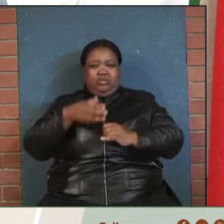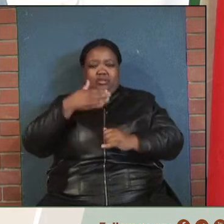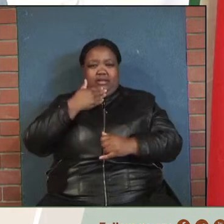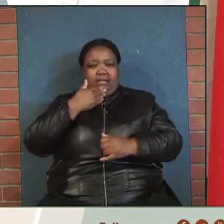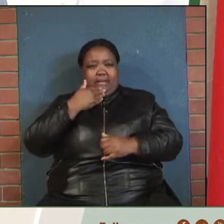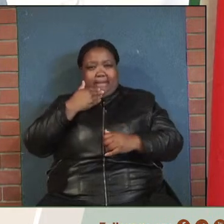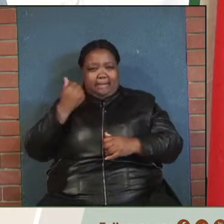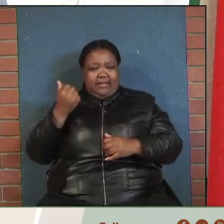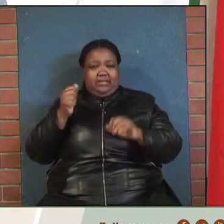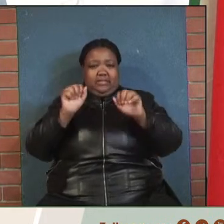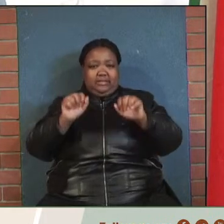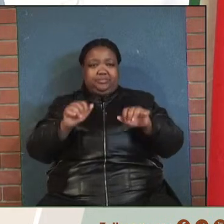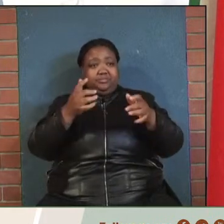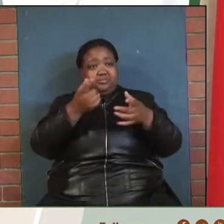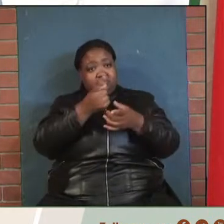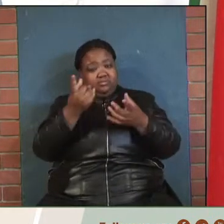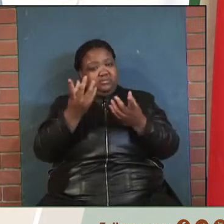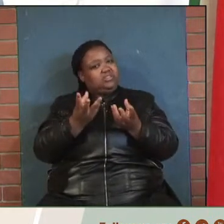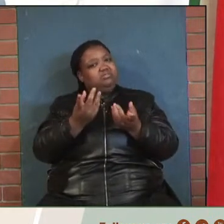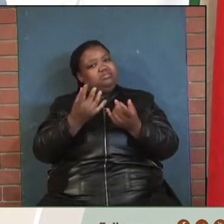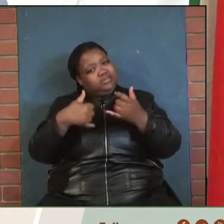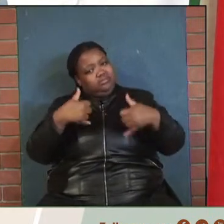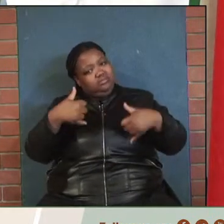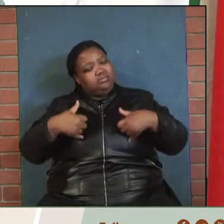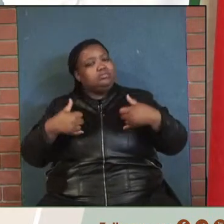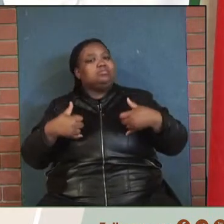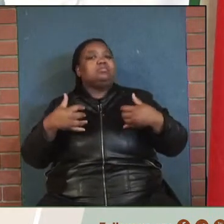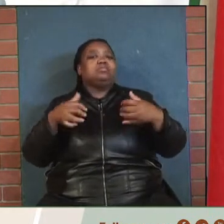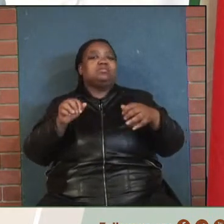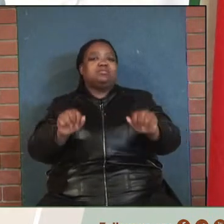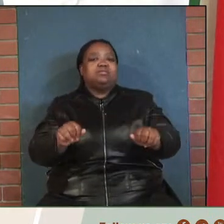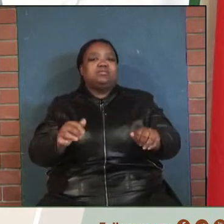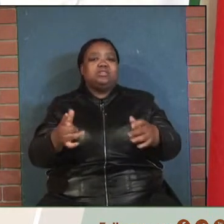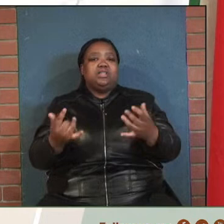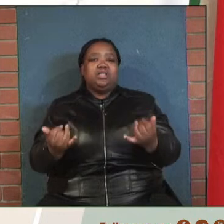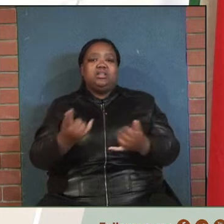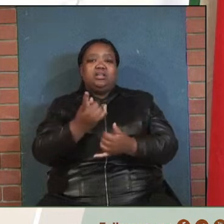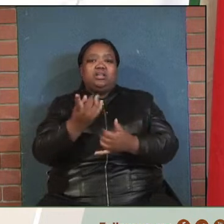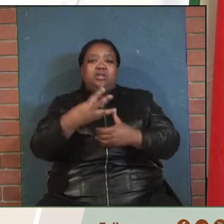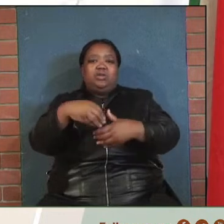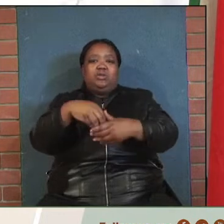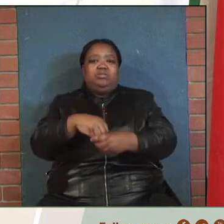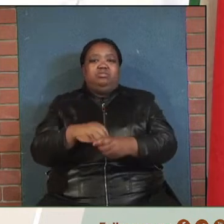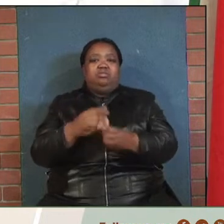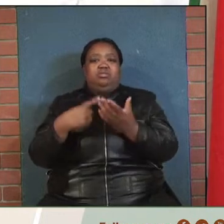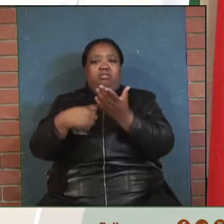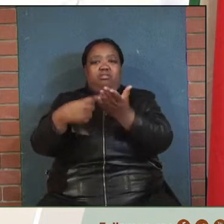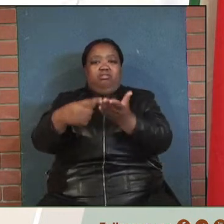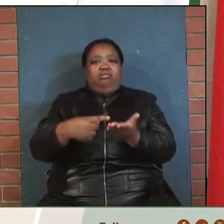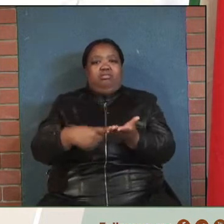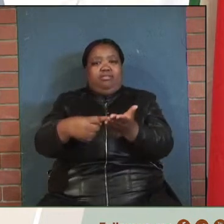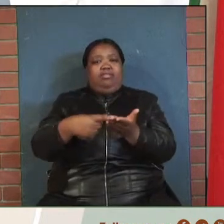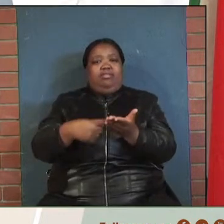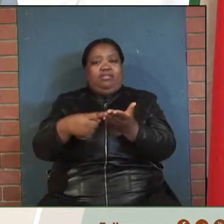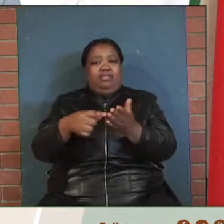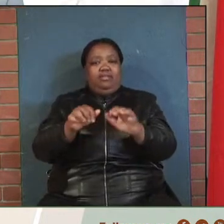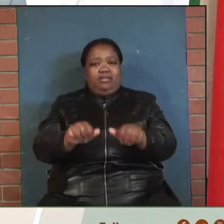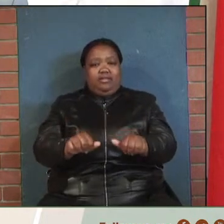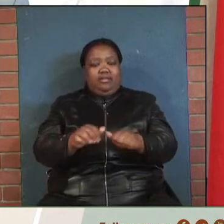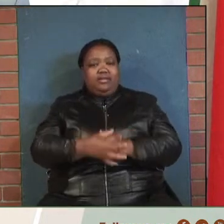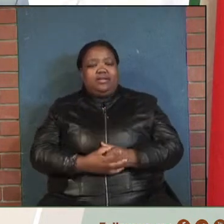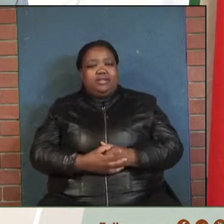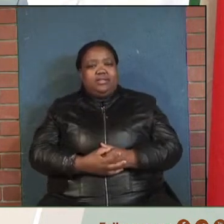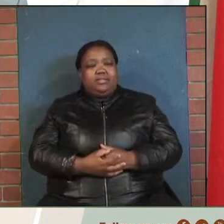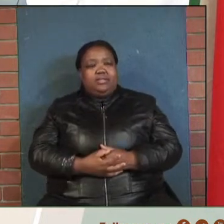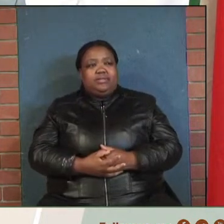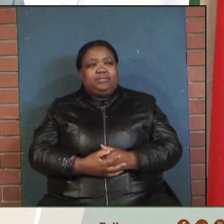most enjoy yourselves as you have take part in your conversation, in the conversations.